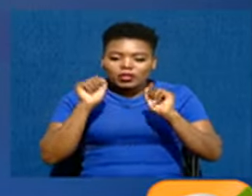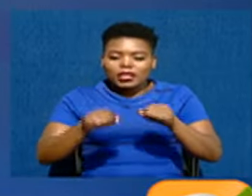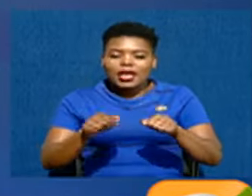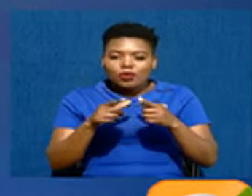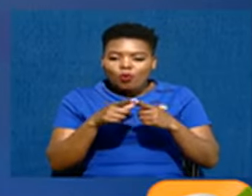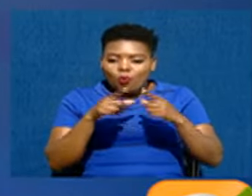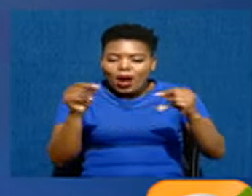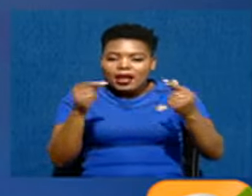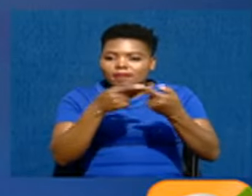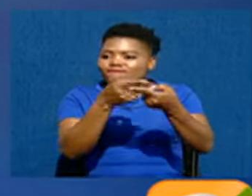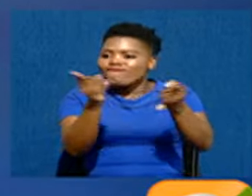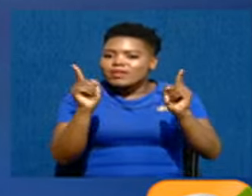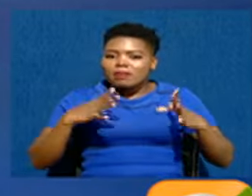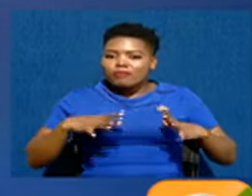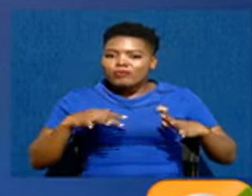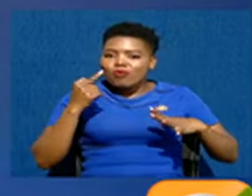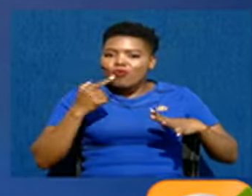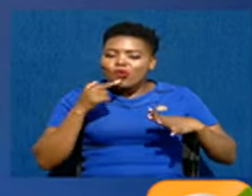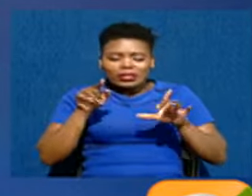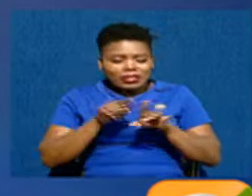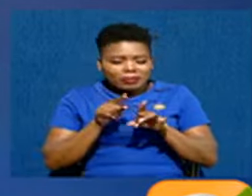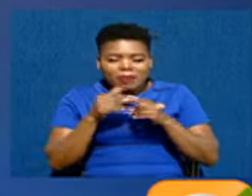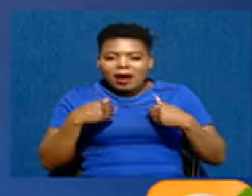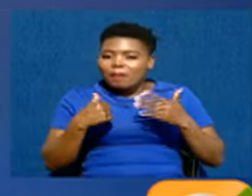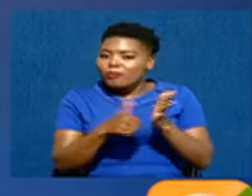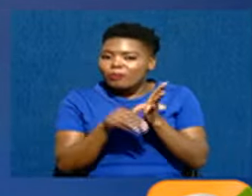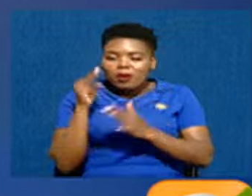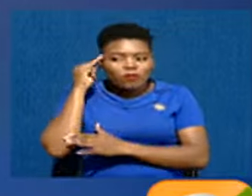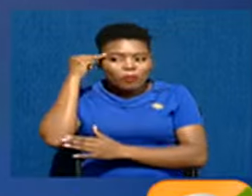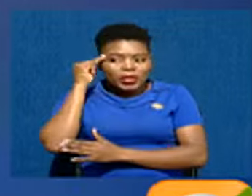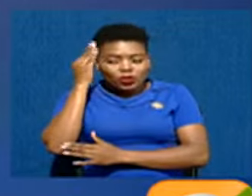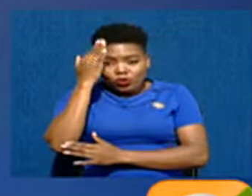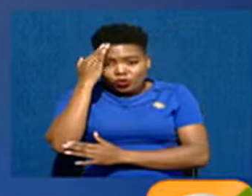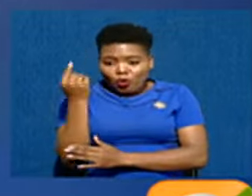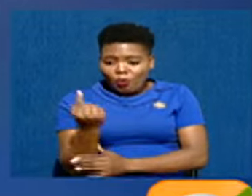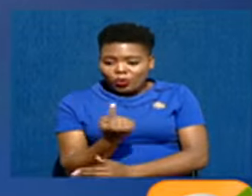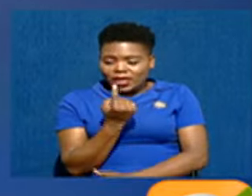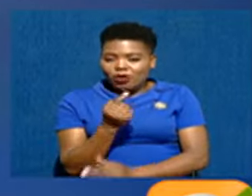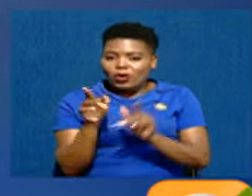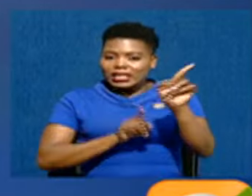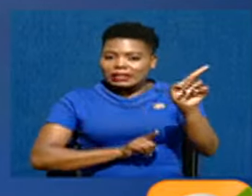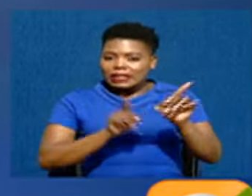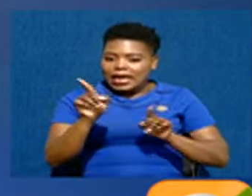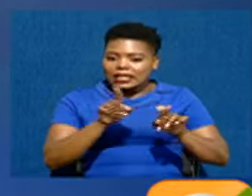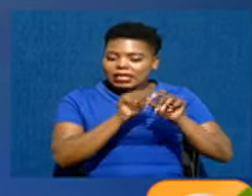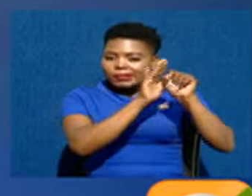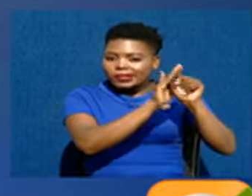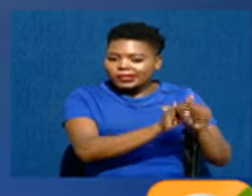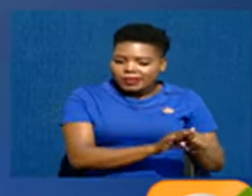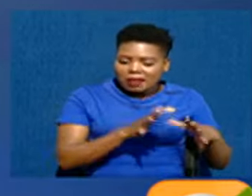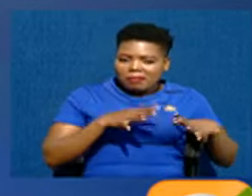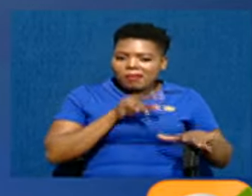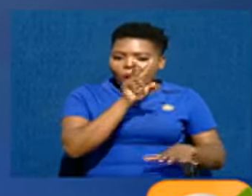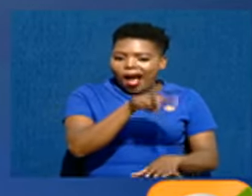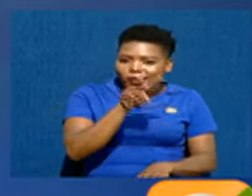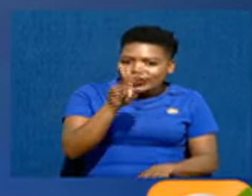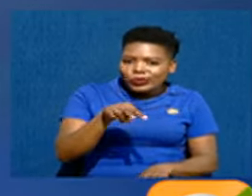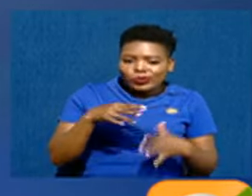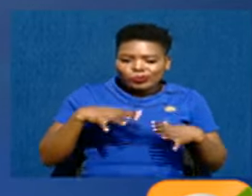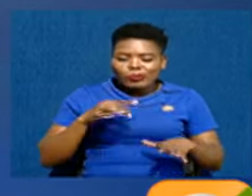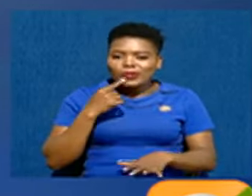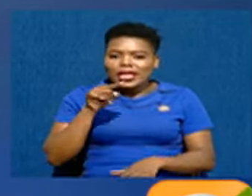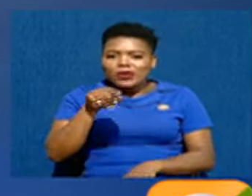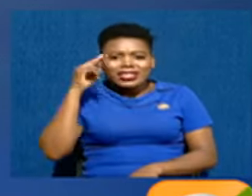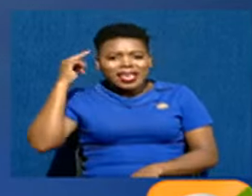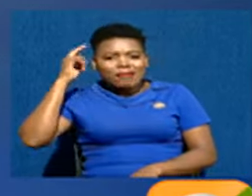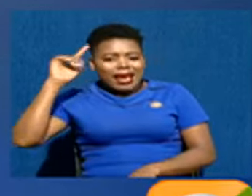same, somebody who has walked this journey? Because it's a very lonely journey. There's stigma, sure. as well. People will brand you as crazy. Yeah. We